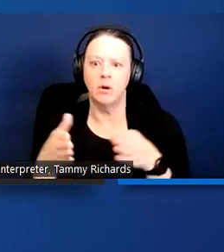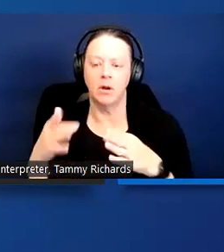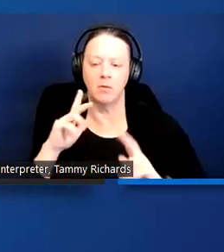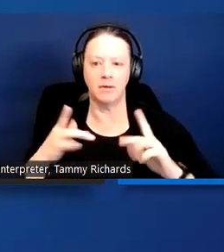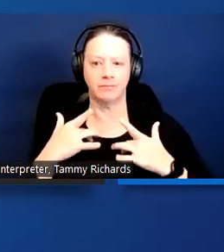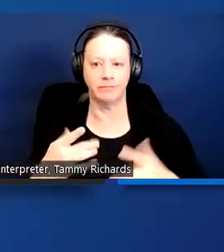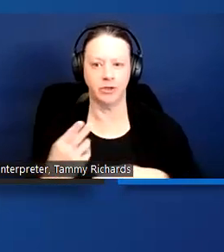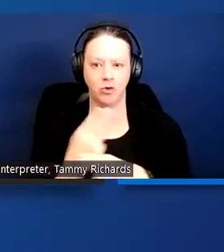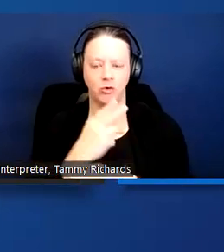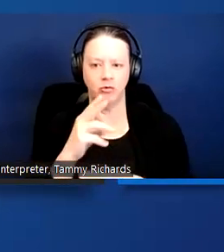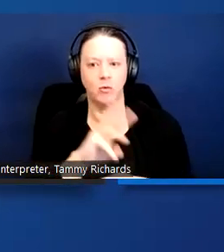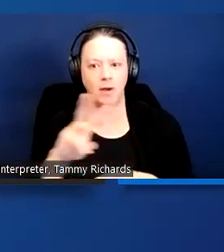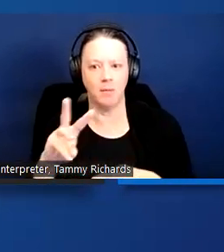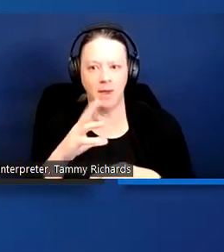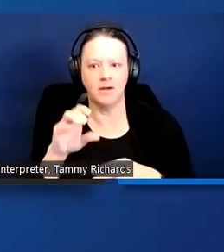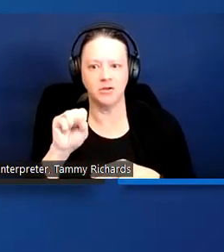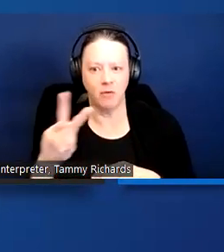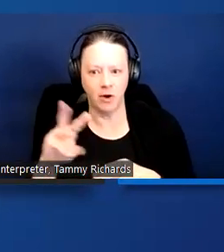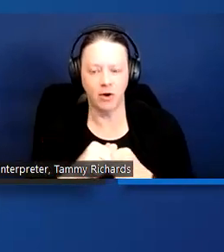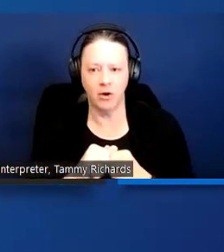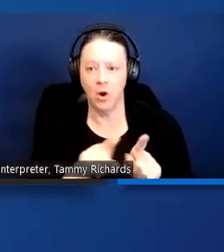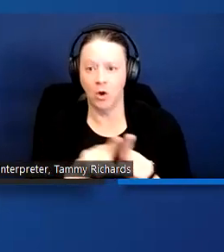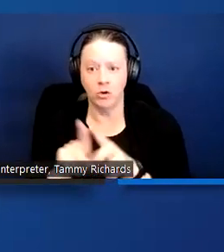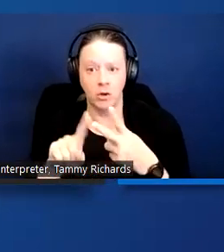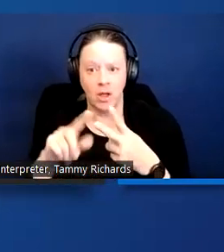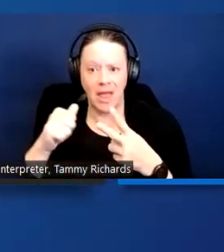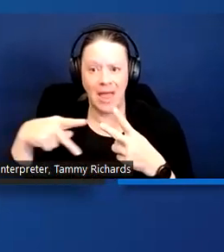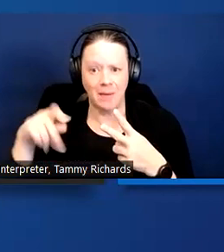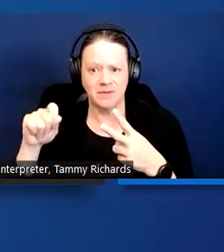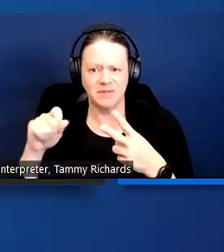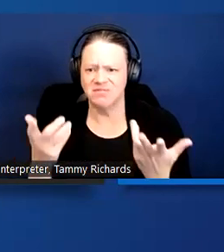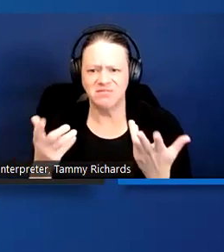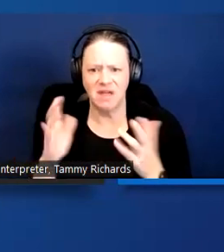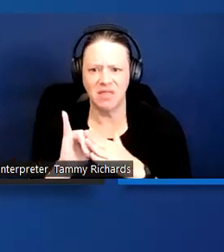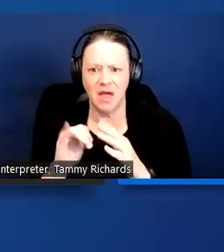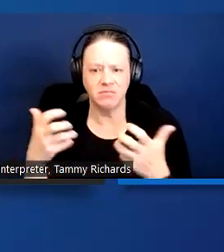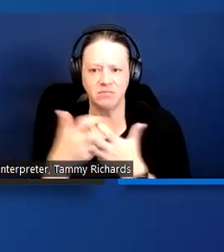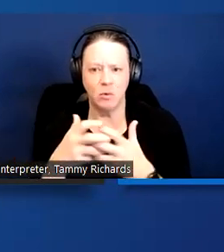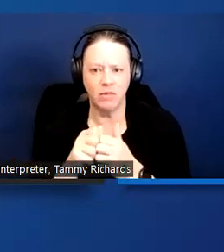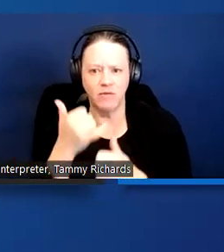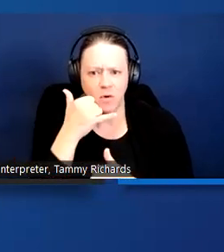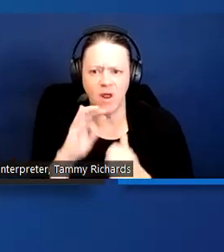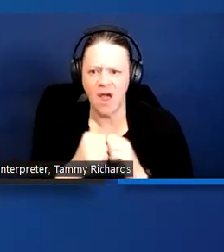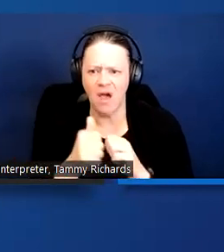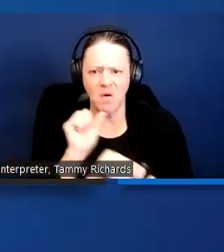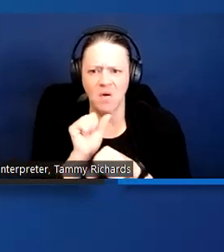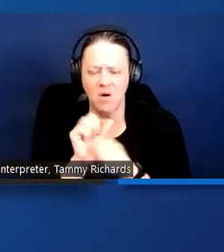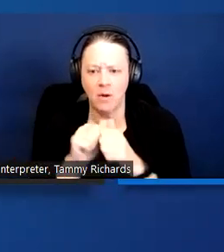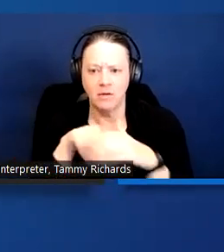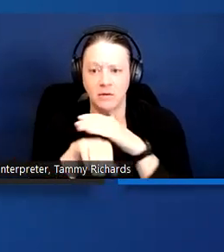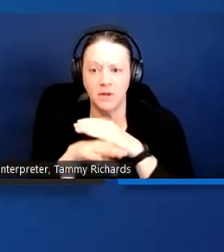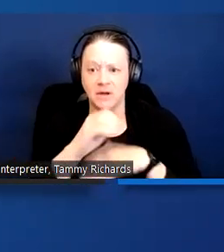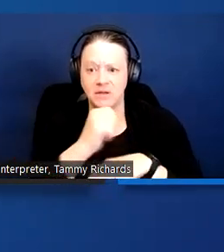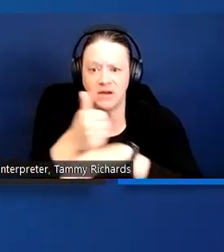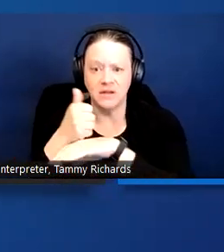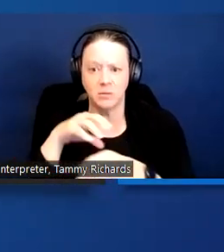And the apps that go along with it, we need to think about how they're going to work with the accessibility settings in the phone. What accessibility settings